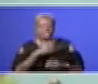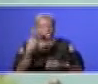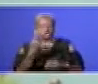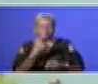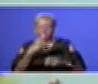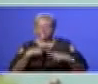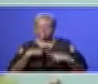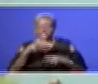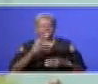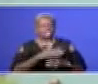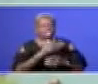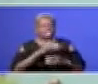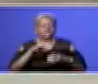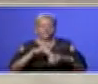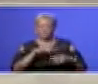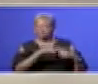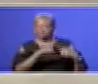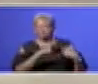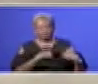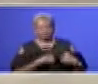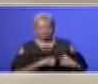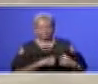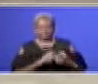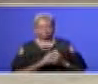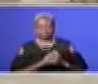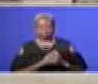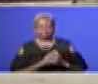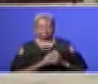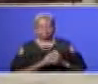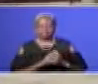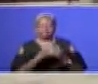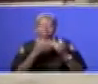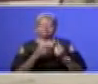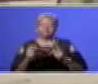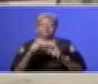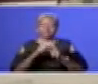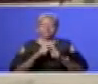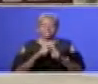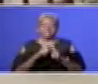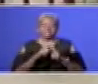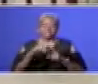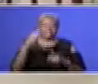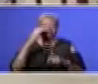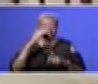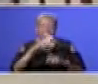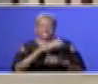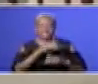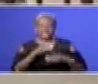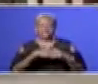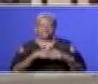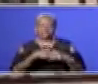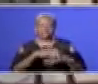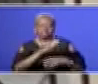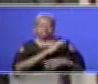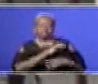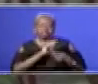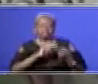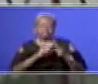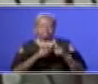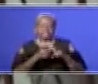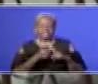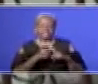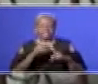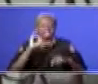So I would want them to remember her strength. Offering a few words on the cousin and close friend that she loved, Janet Fowler says life has been difficult without